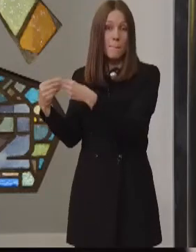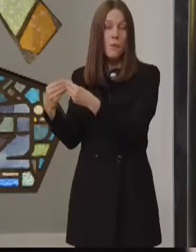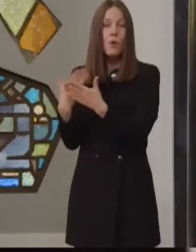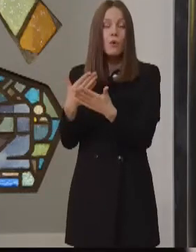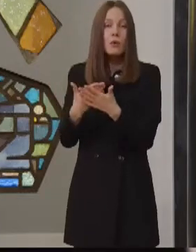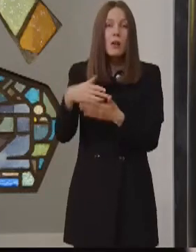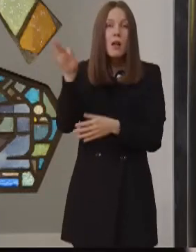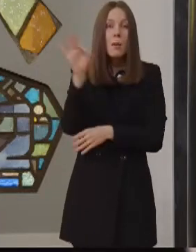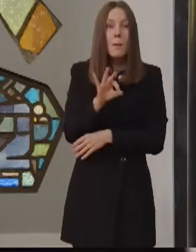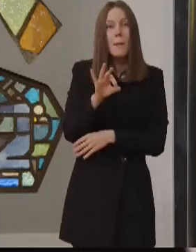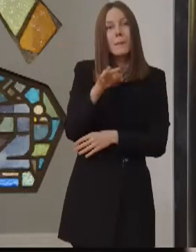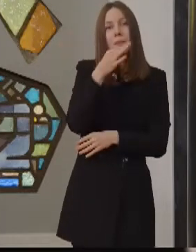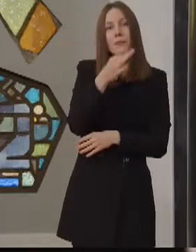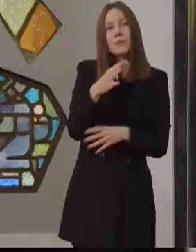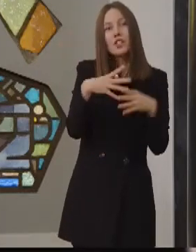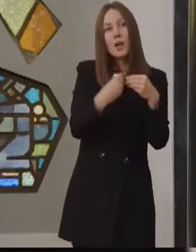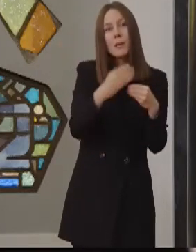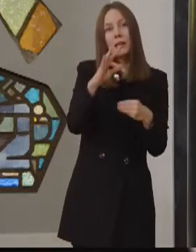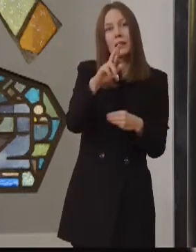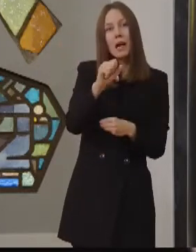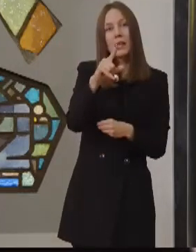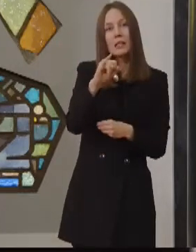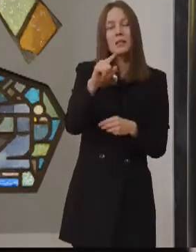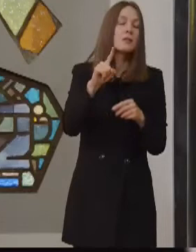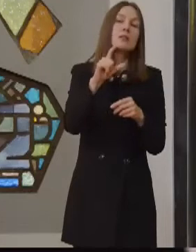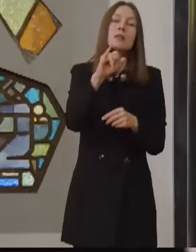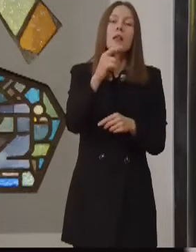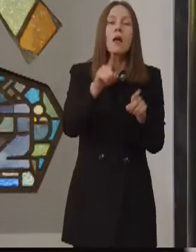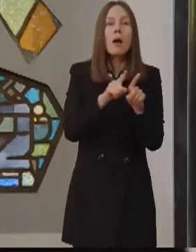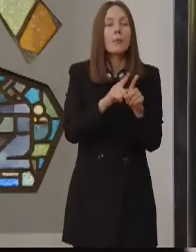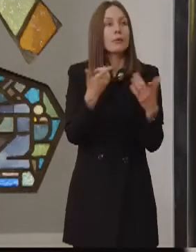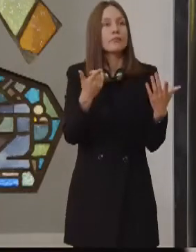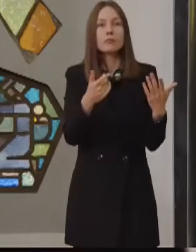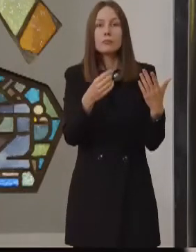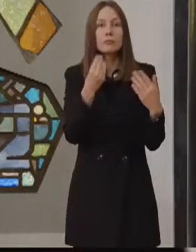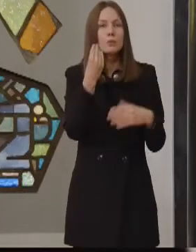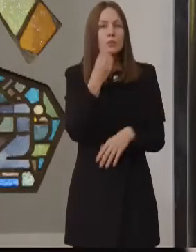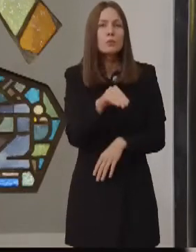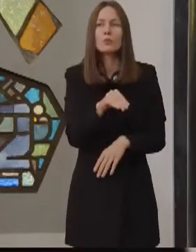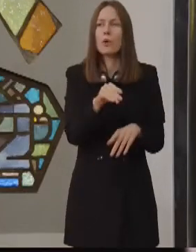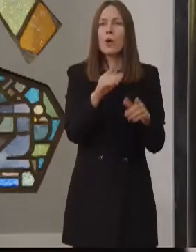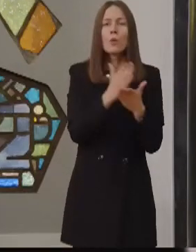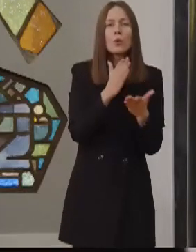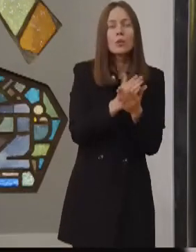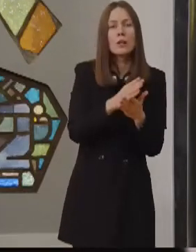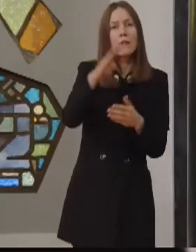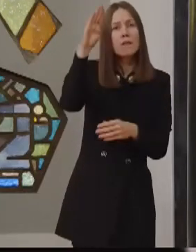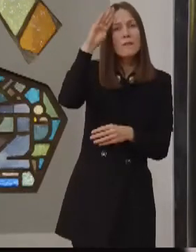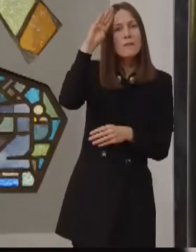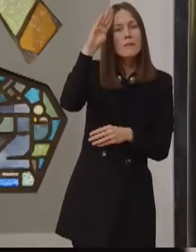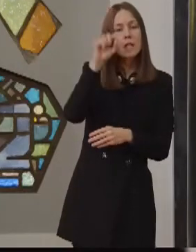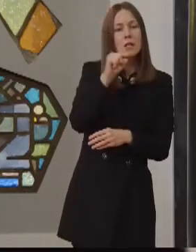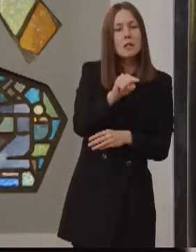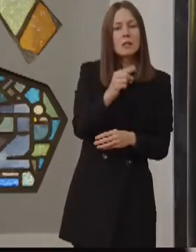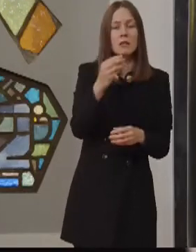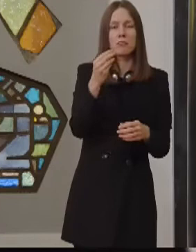should also include all those families, because we traditionally imagine some kind of idealized